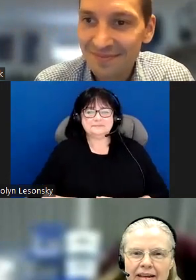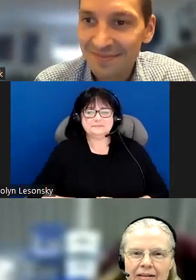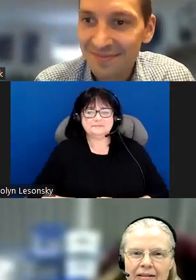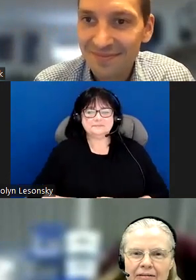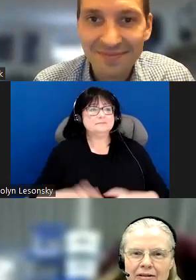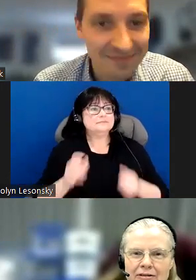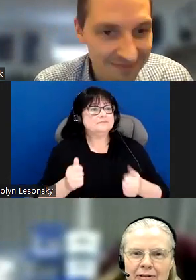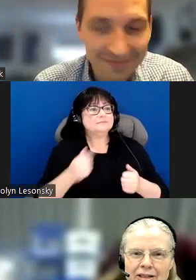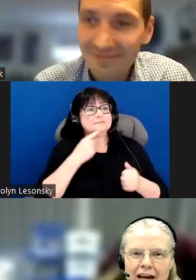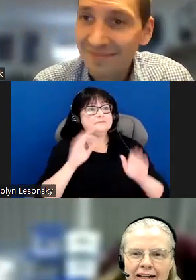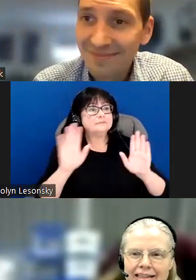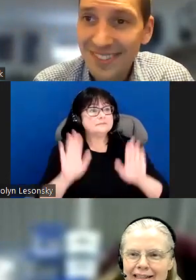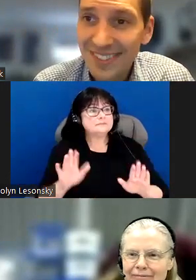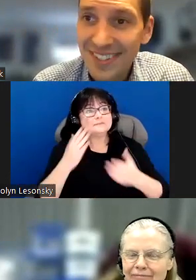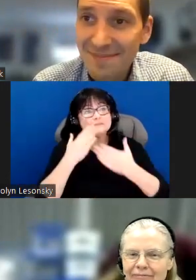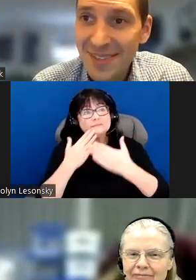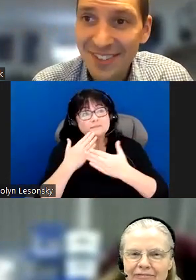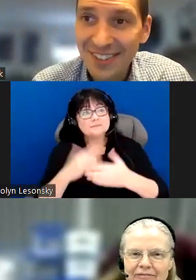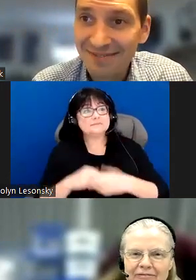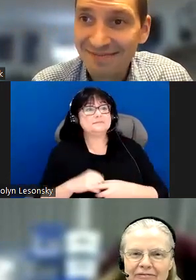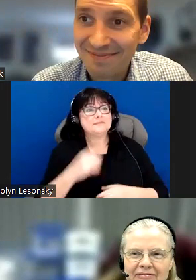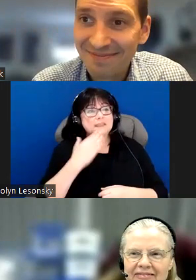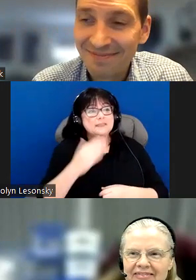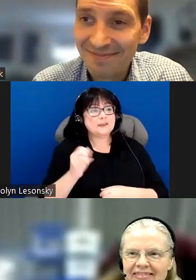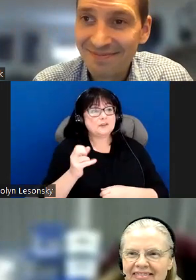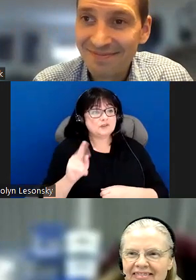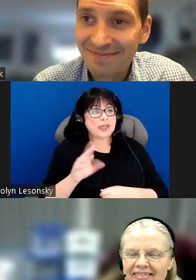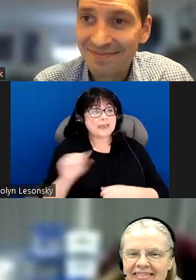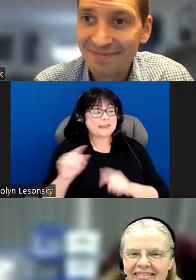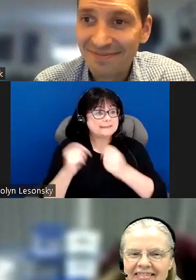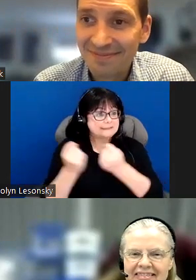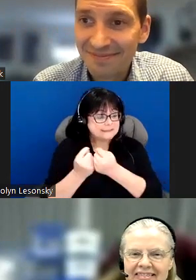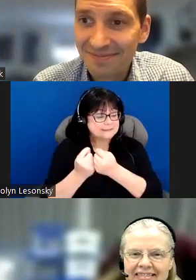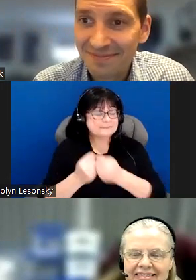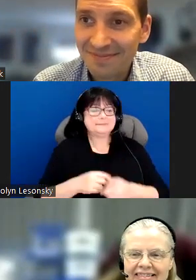Awesome. Thank you. Thank you so much, Jack and team. Amazing.